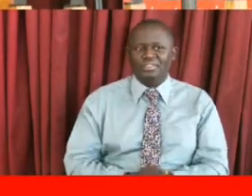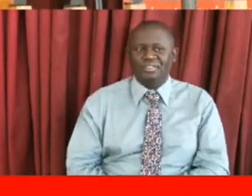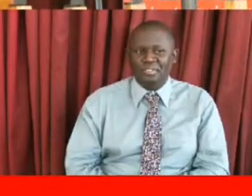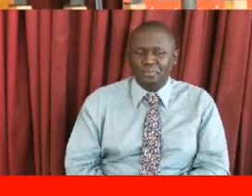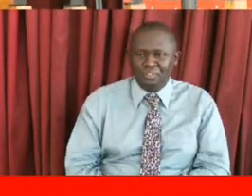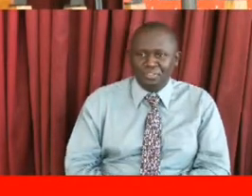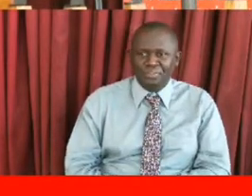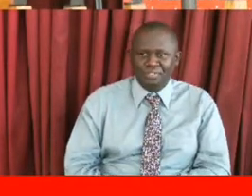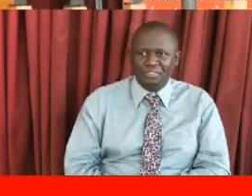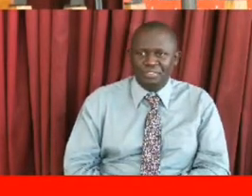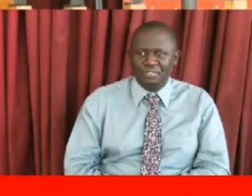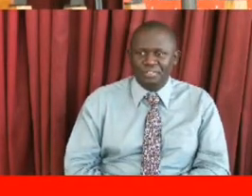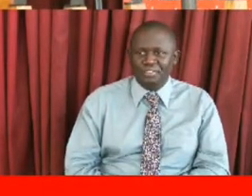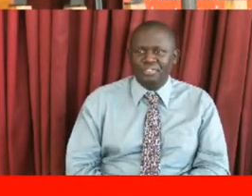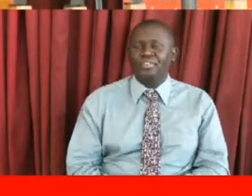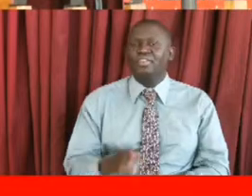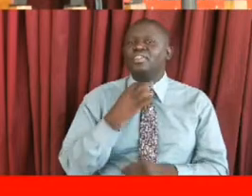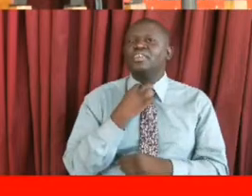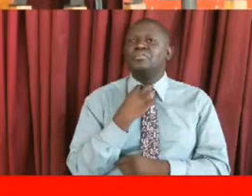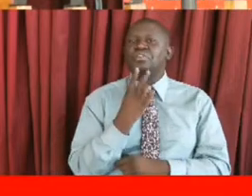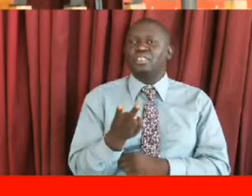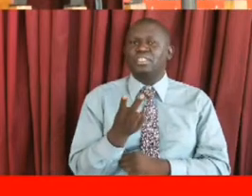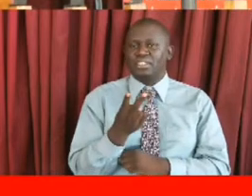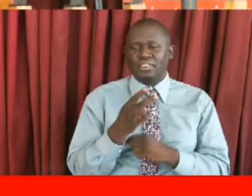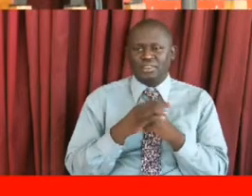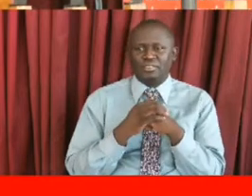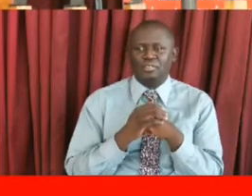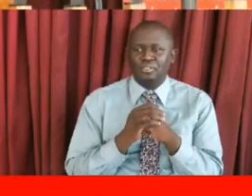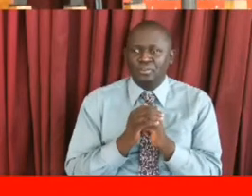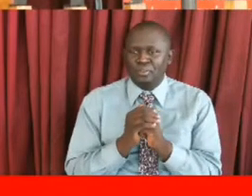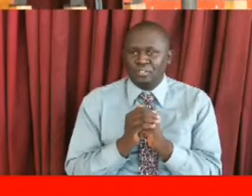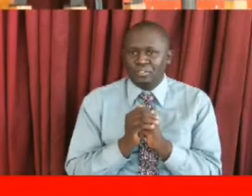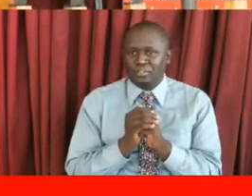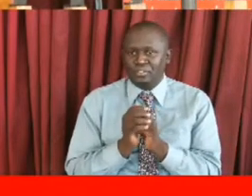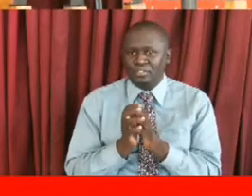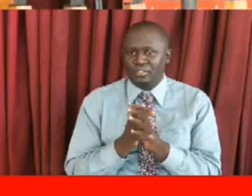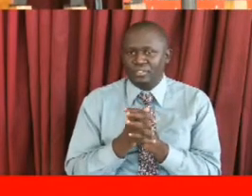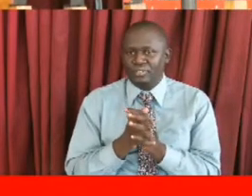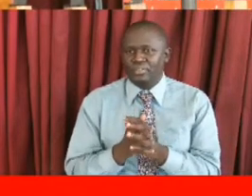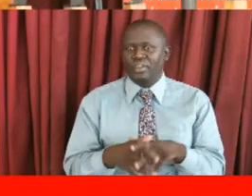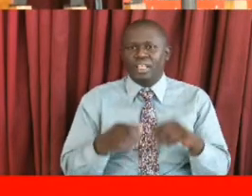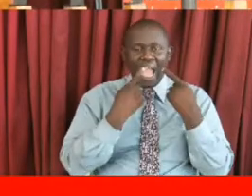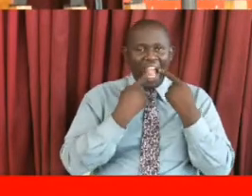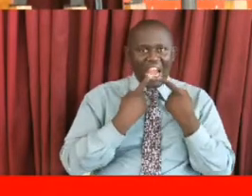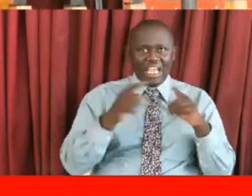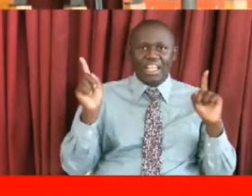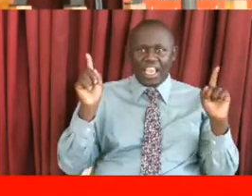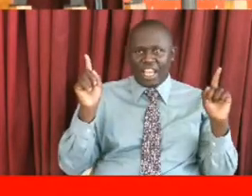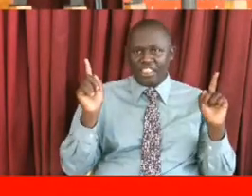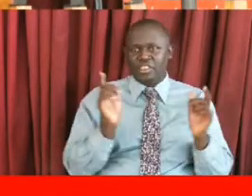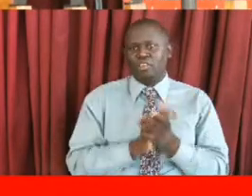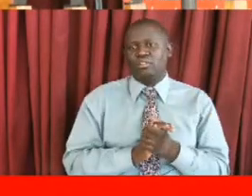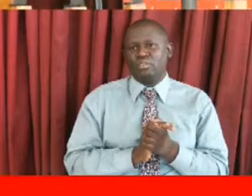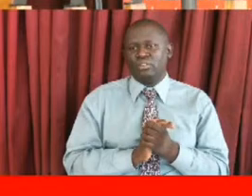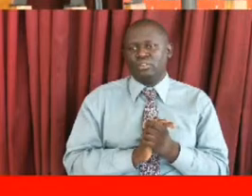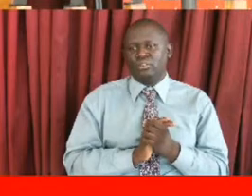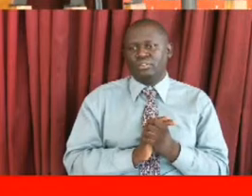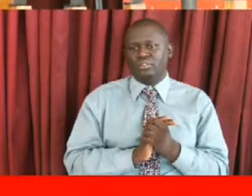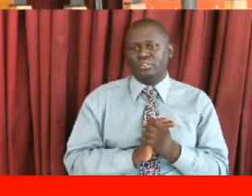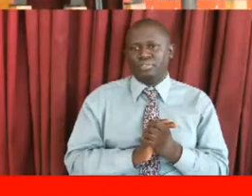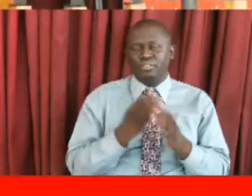Lord amen The Voice declares the